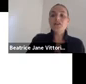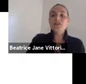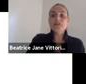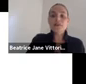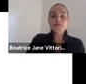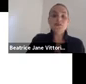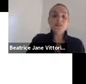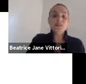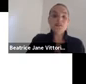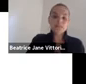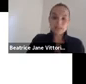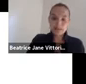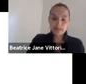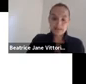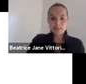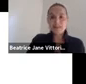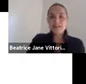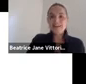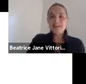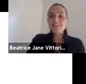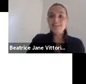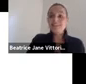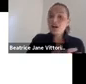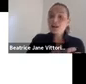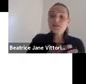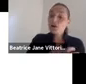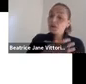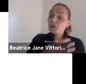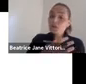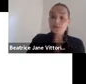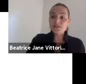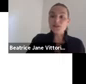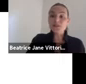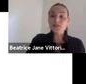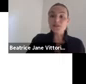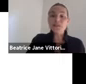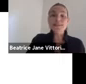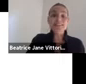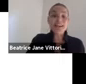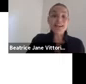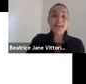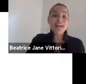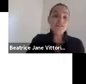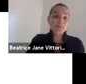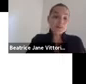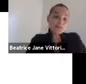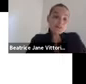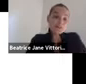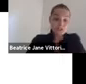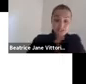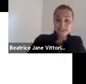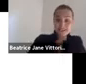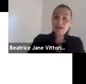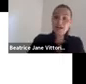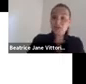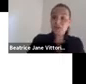commenting on her experience of doing this painting. There are colors all around us, on the floor, in the sky, everywhere. So